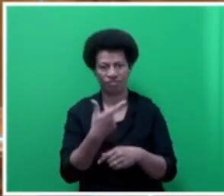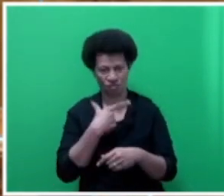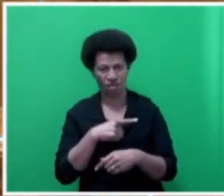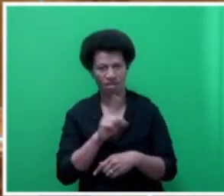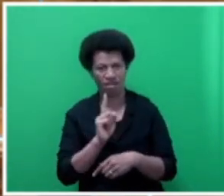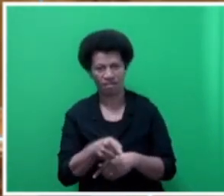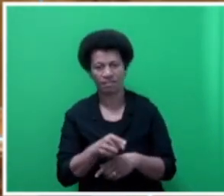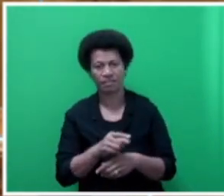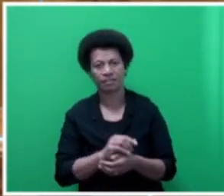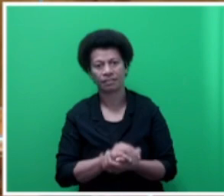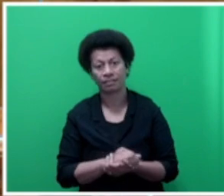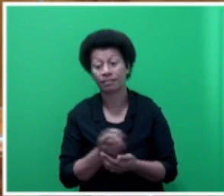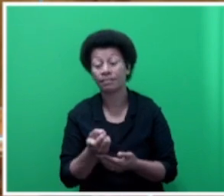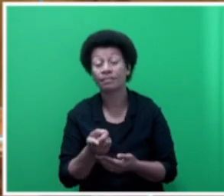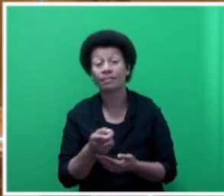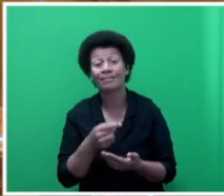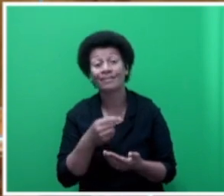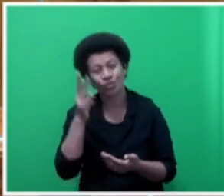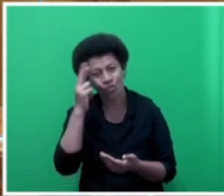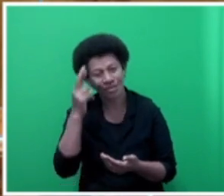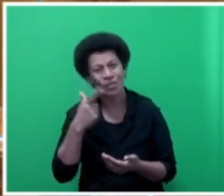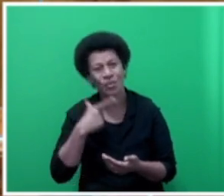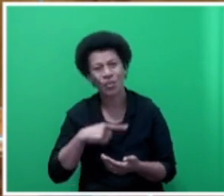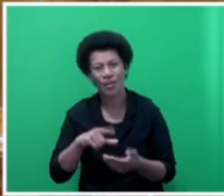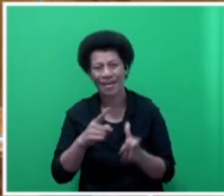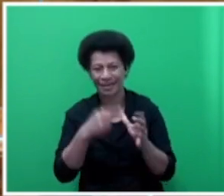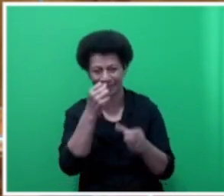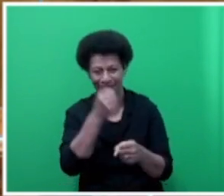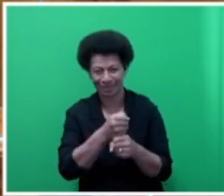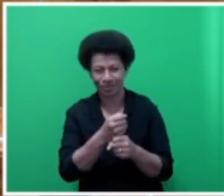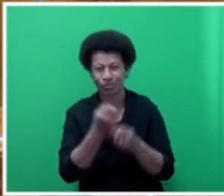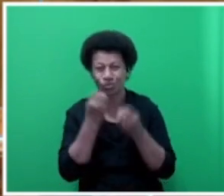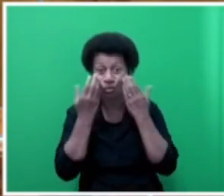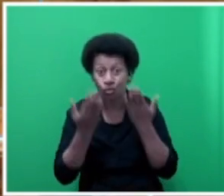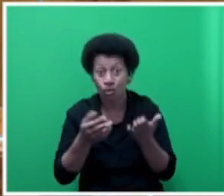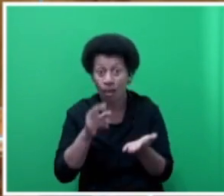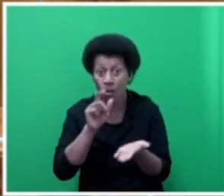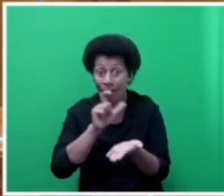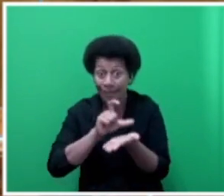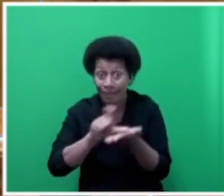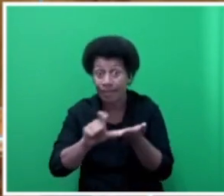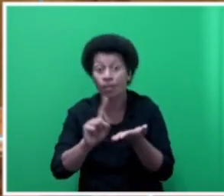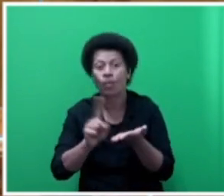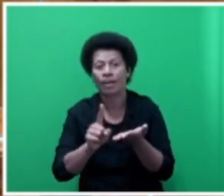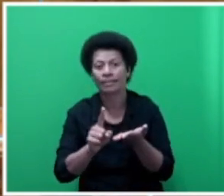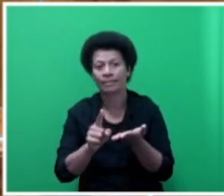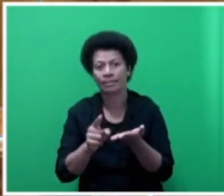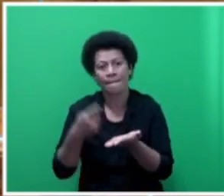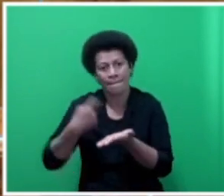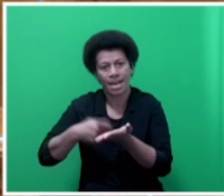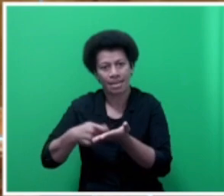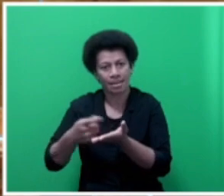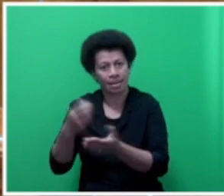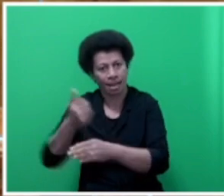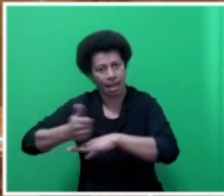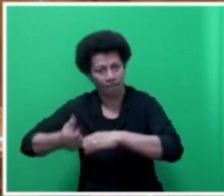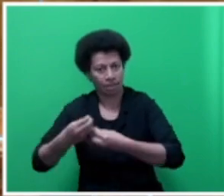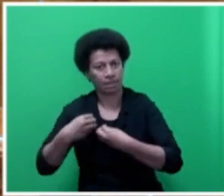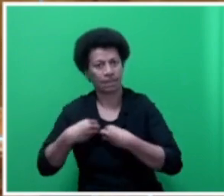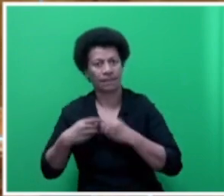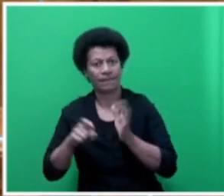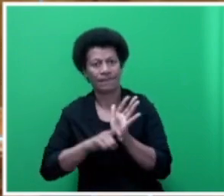is this the reason for the Honourable Minister of Economy not to show clearly the revenue streams in the budget? If the budget is indeed an